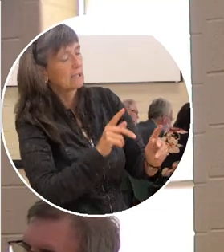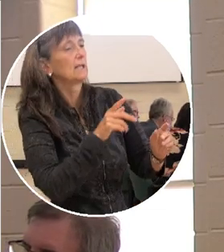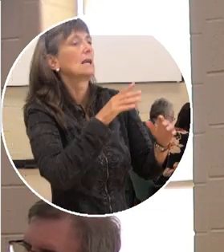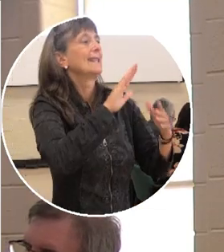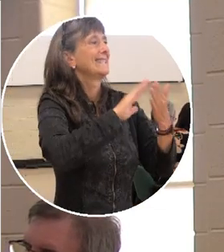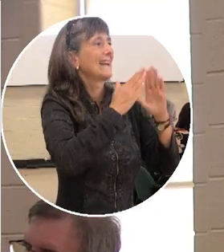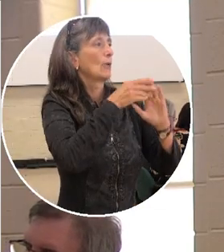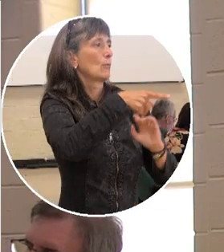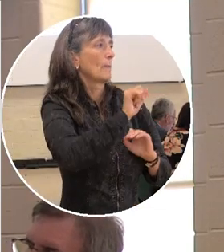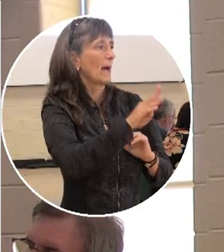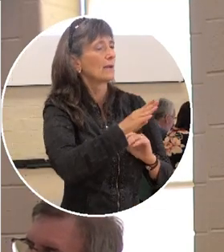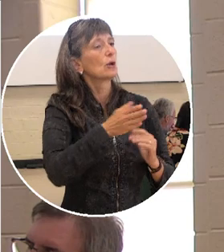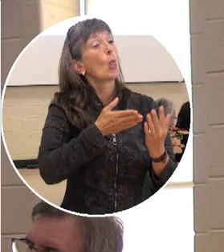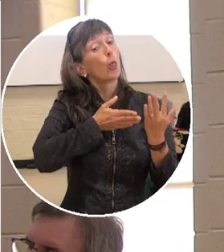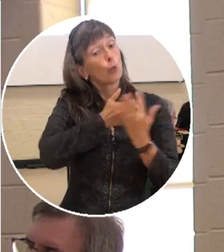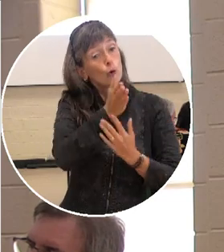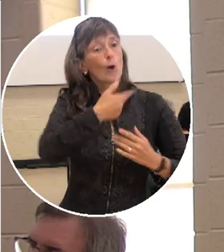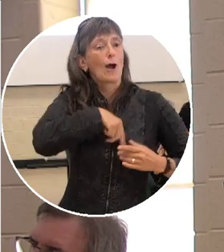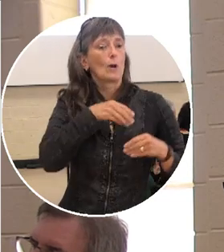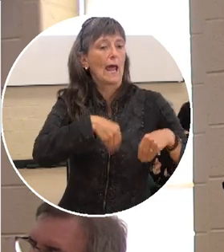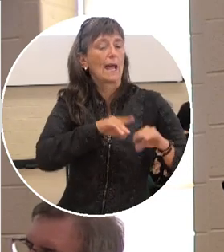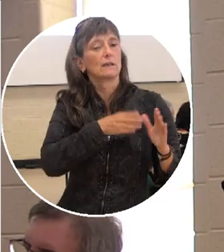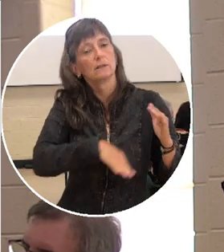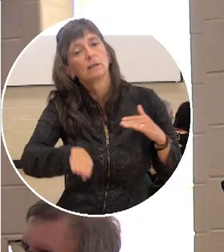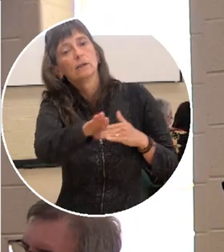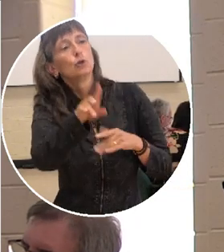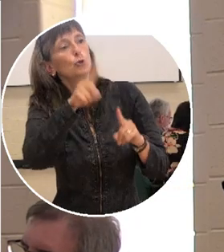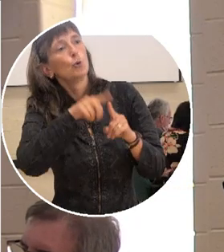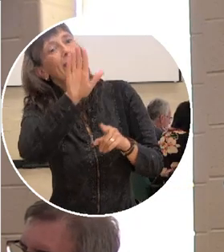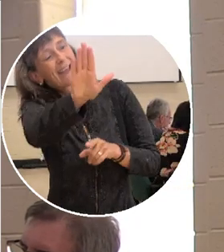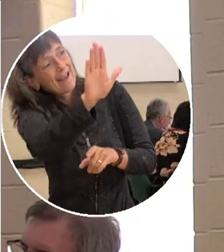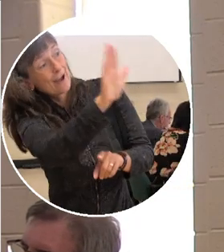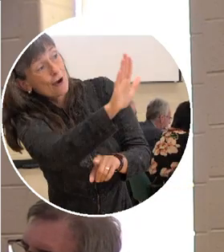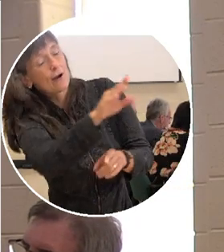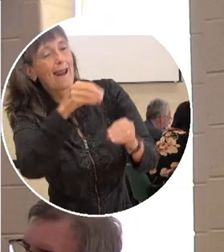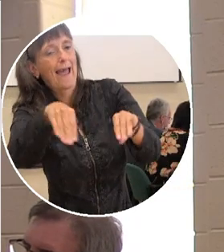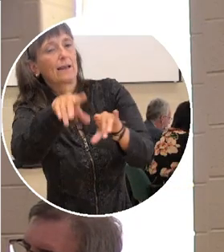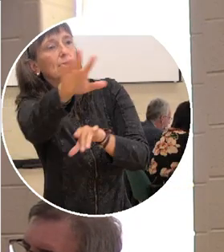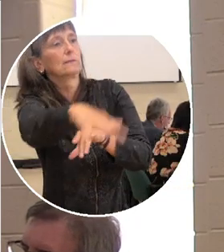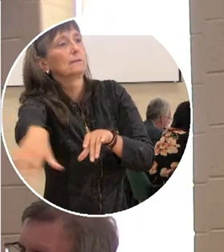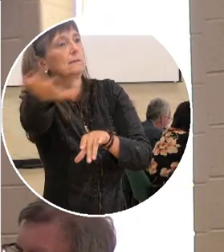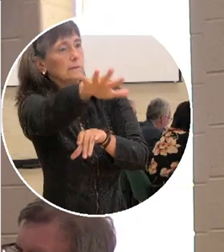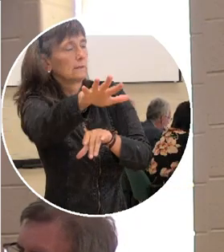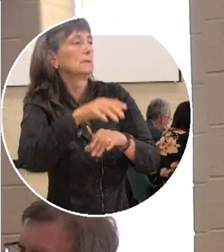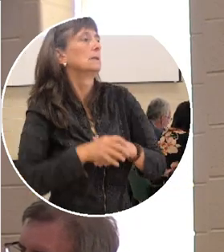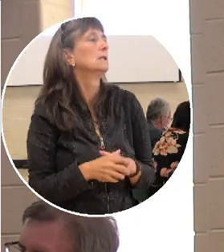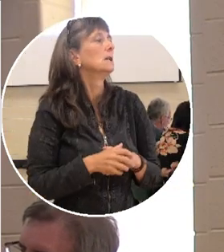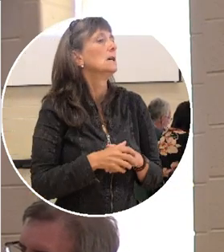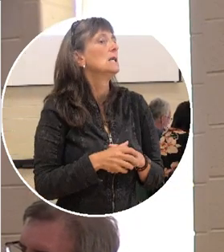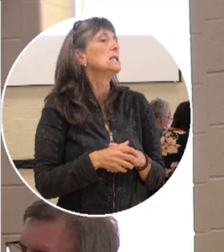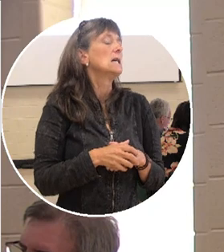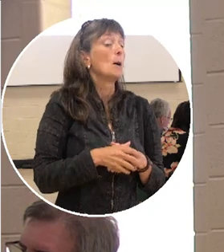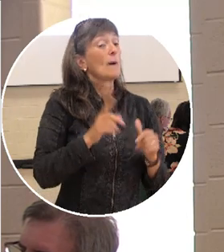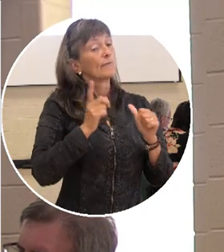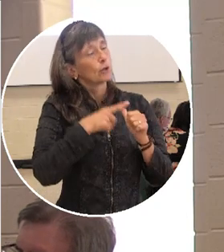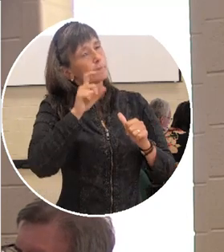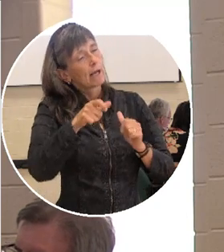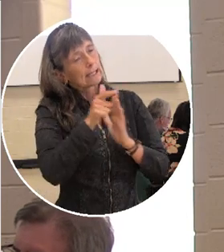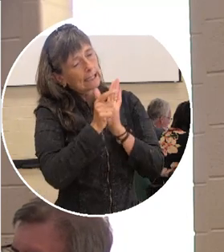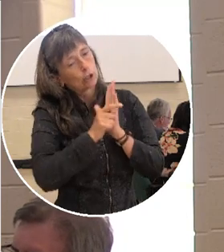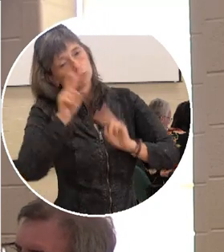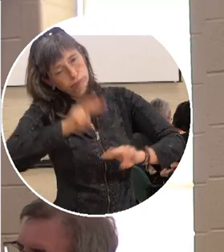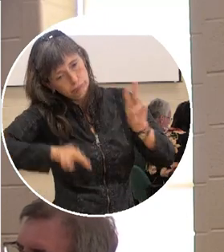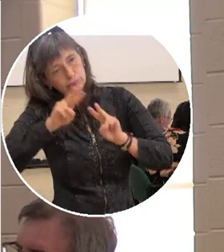of Port of Basque request for a 15-meter right-of-way easement subject to survey and legal documents